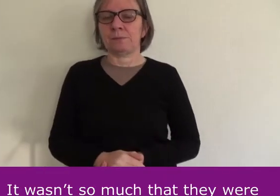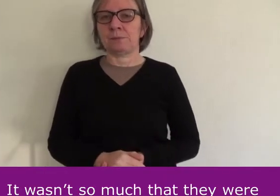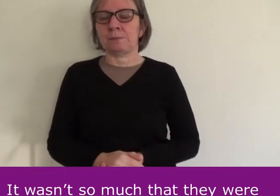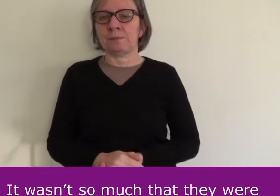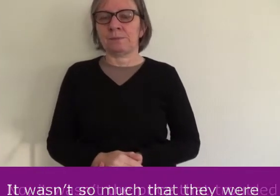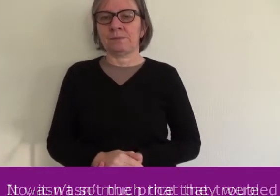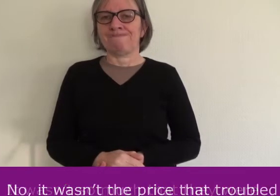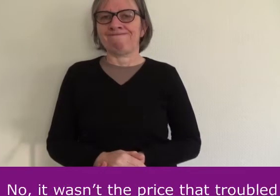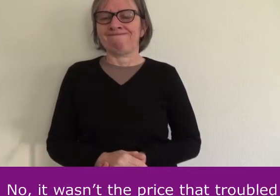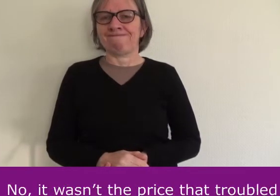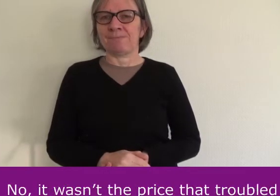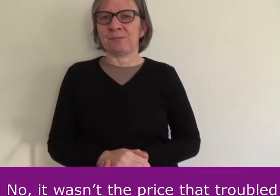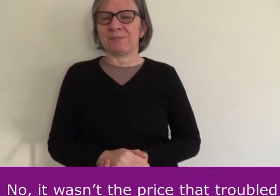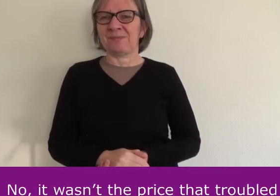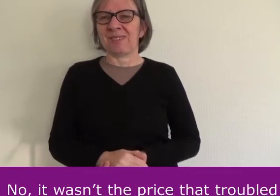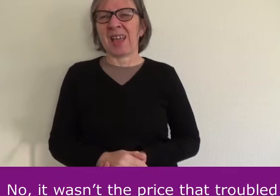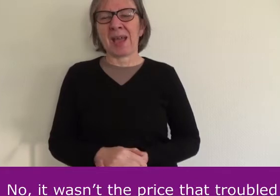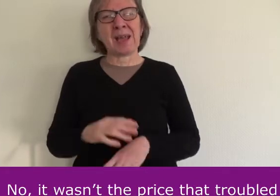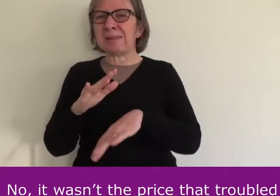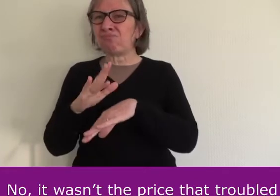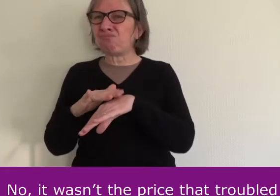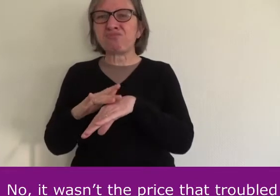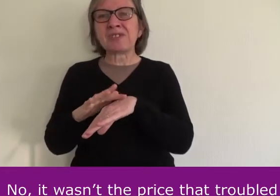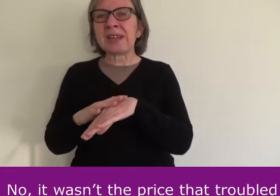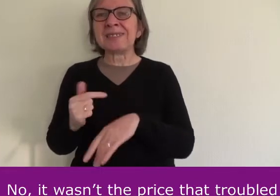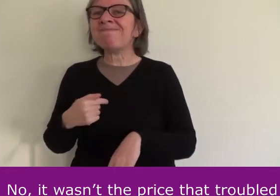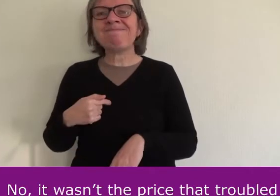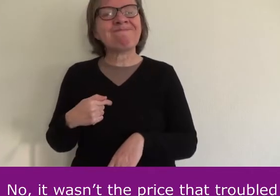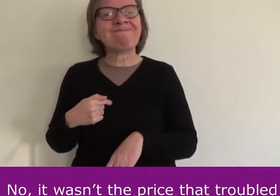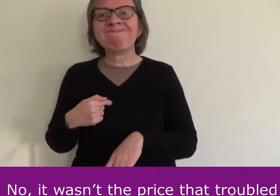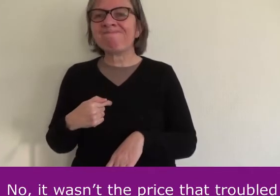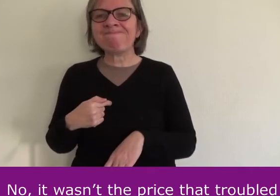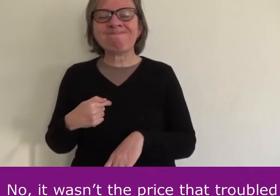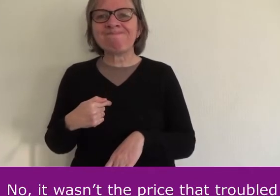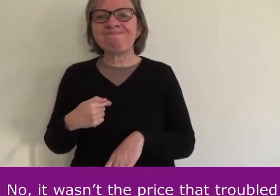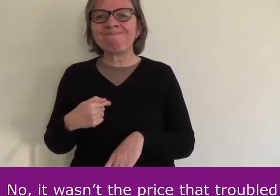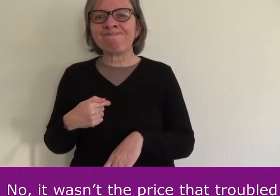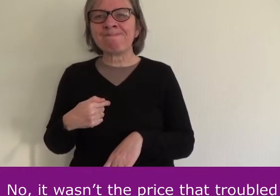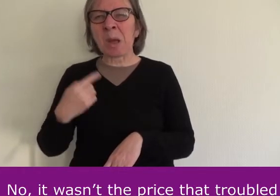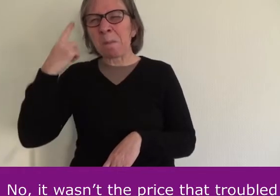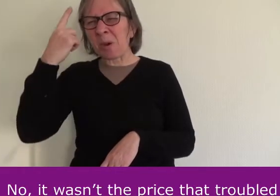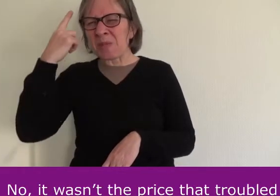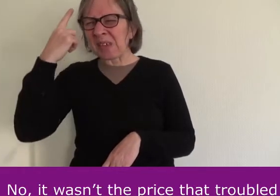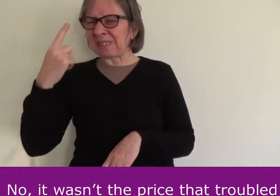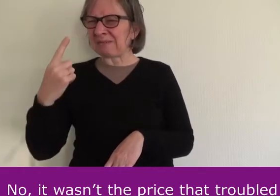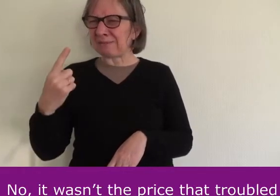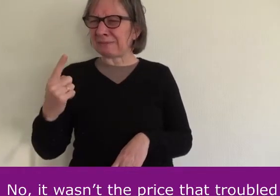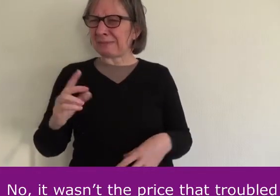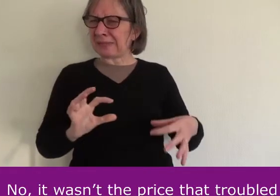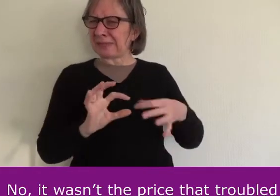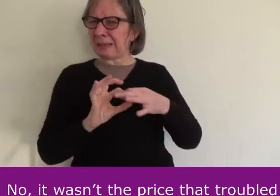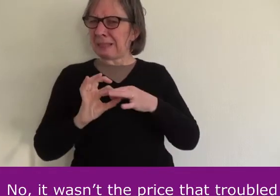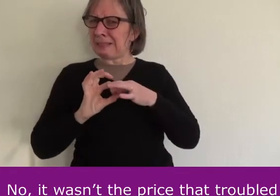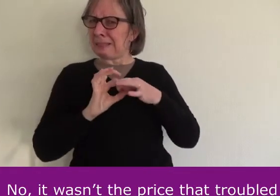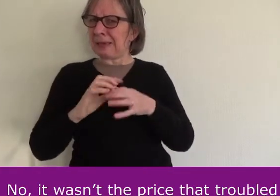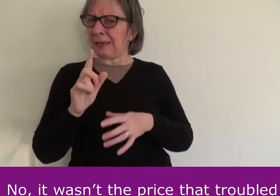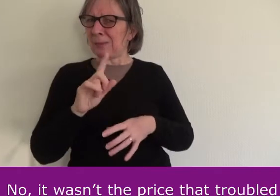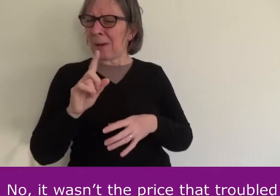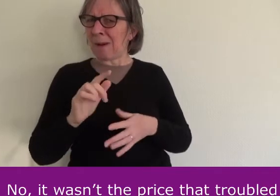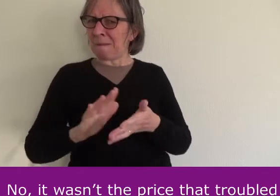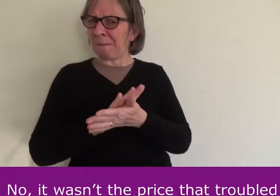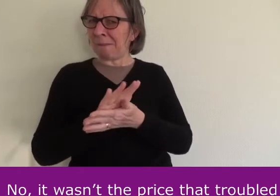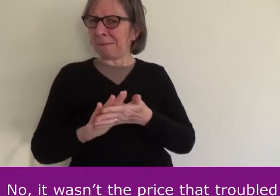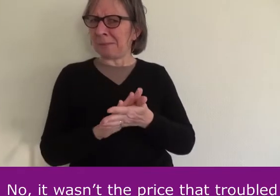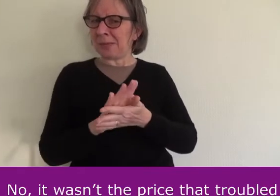means. No, it wasn't the price that troubled us afterwards, but the associations,